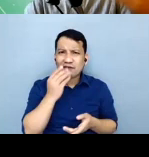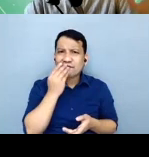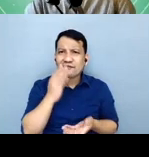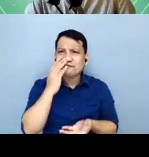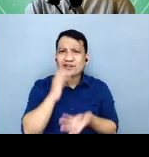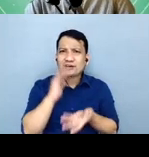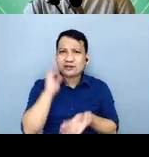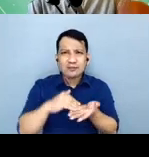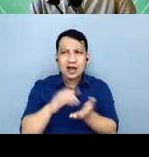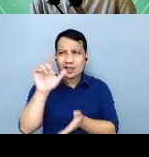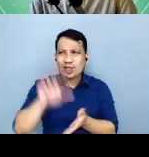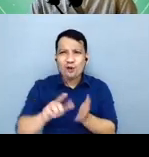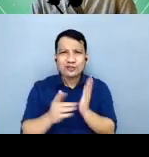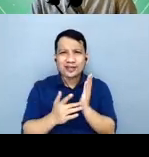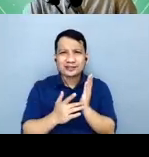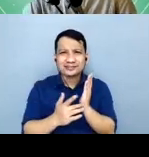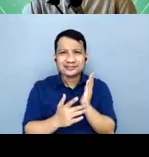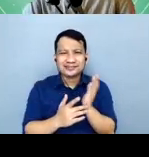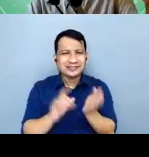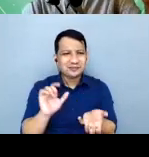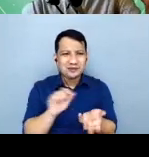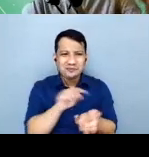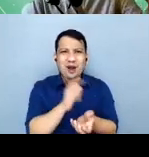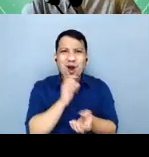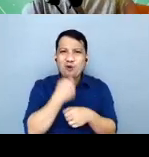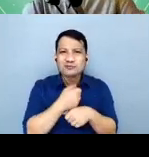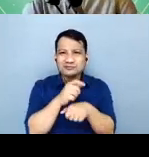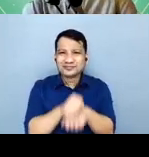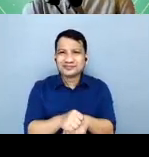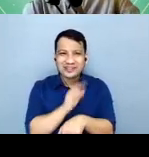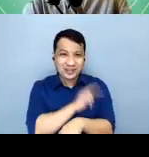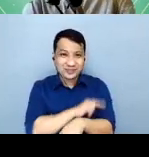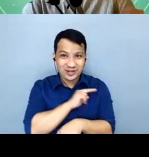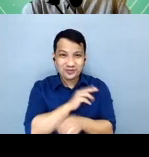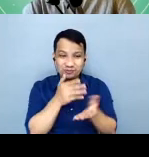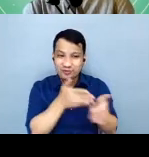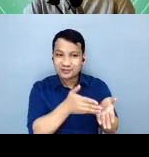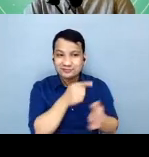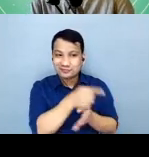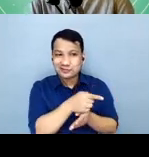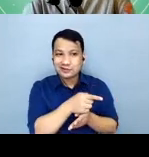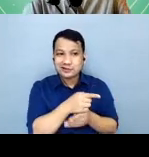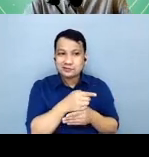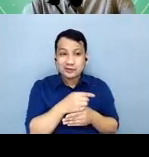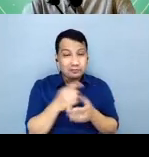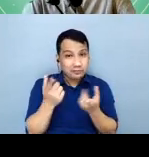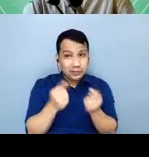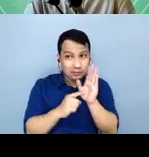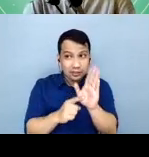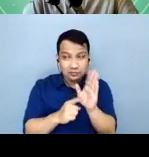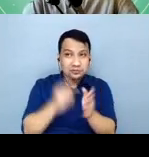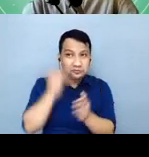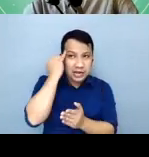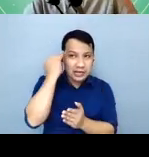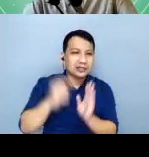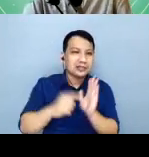low tech way of applying sustainability. And it's often taken for granted, but when you see them in practice and these ideas, it